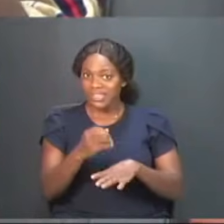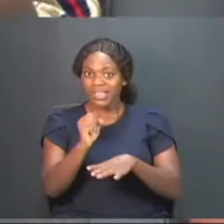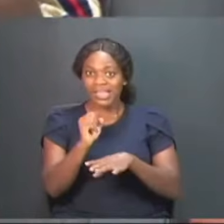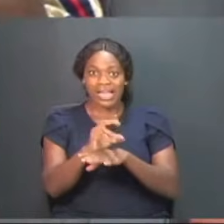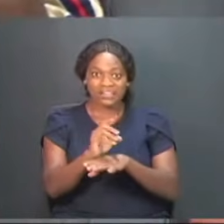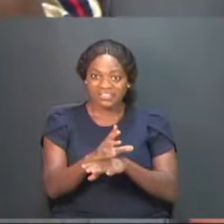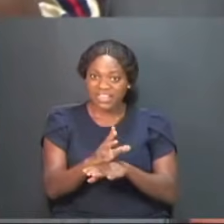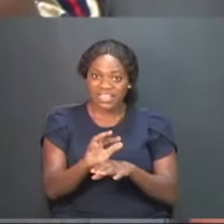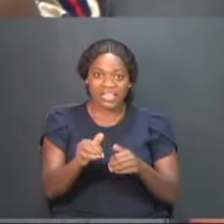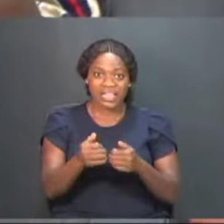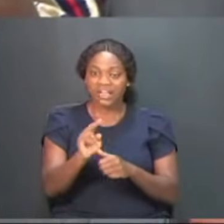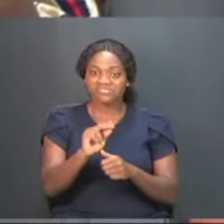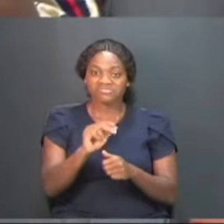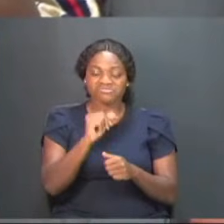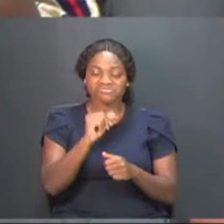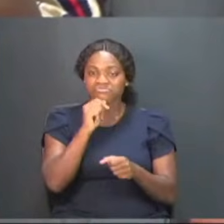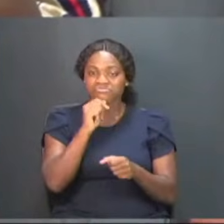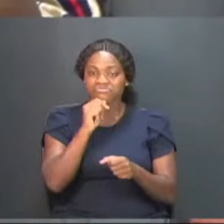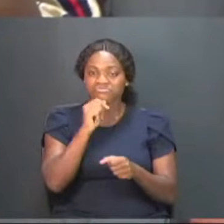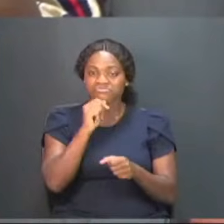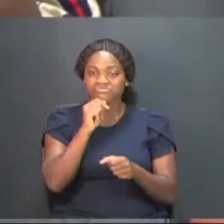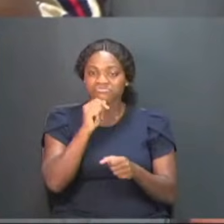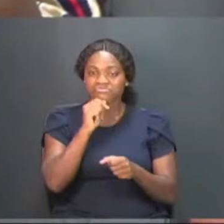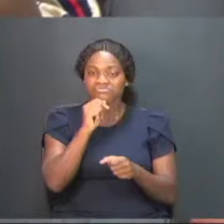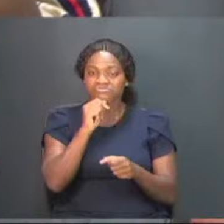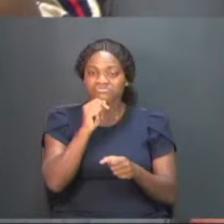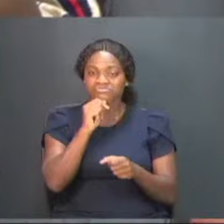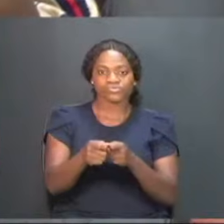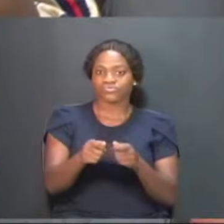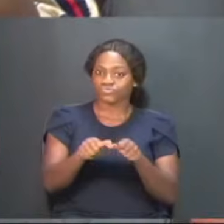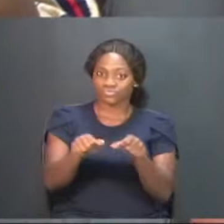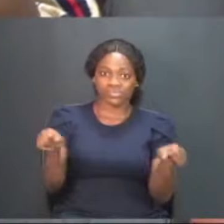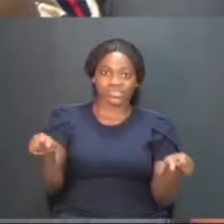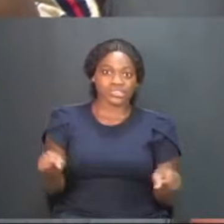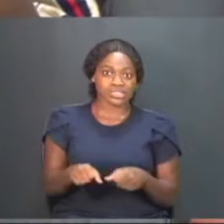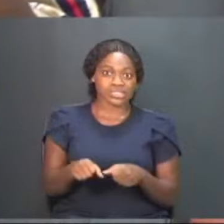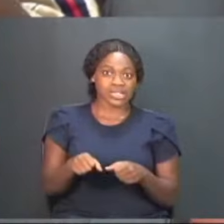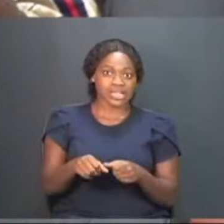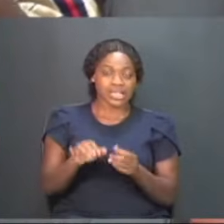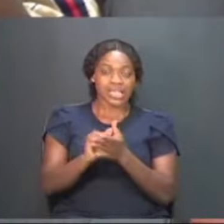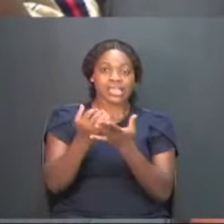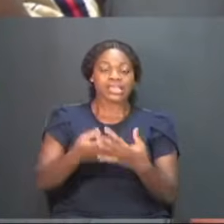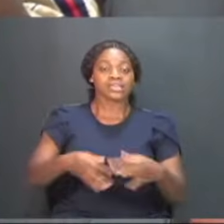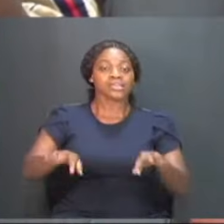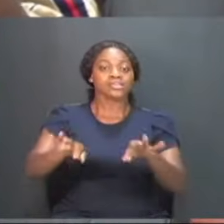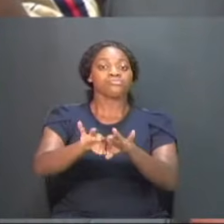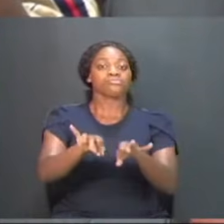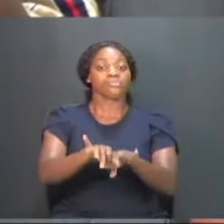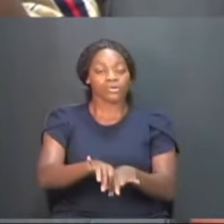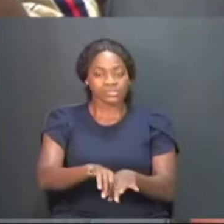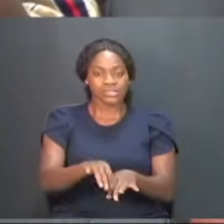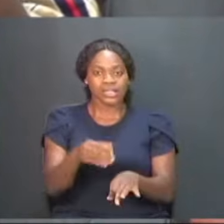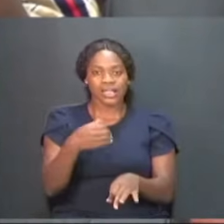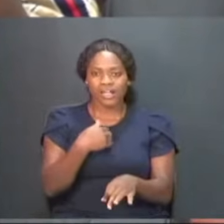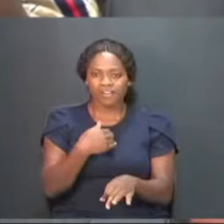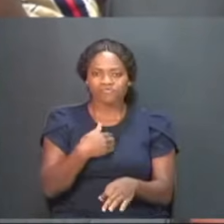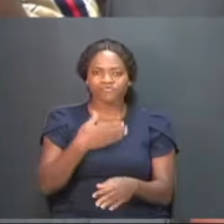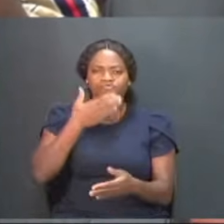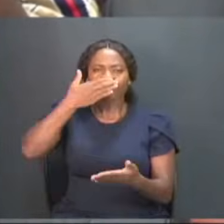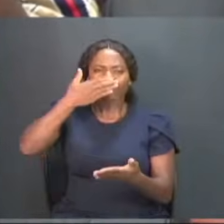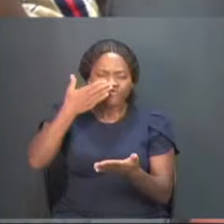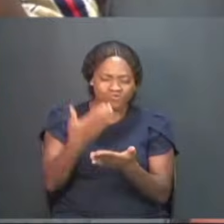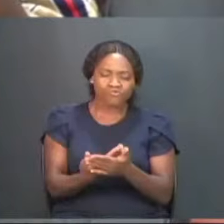not adequate to regulate the sector. And so it is important that we have a robust